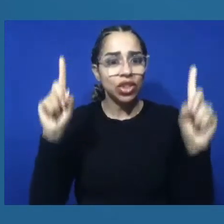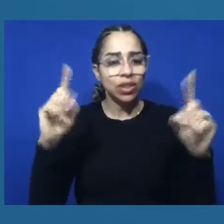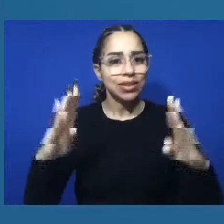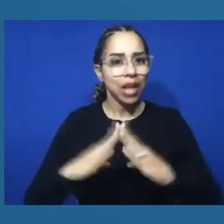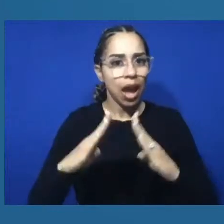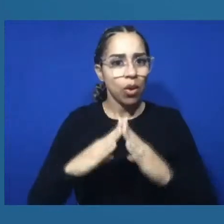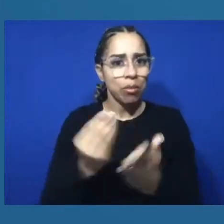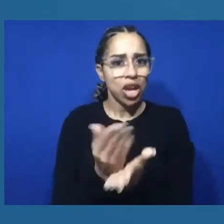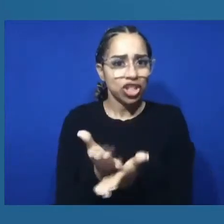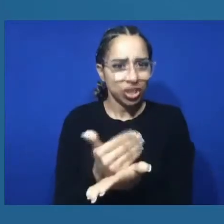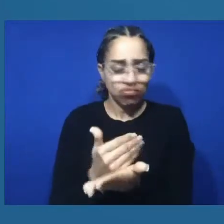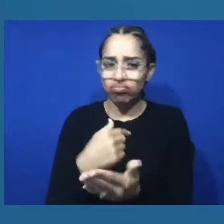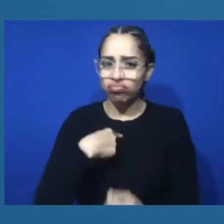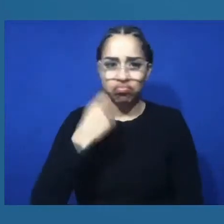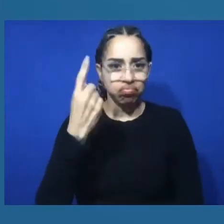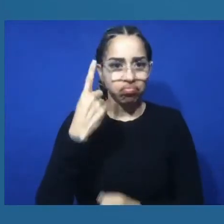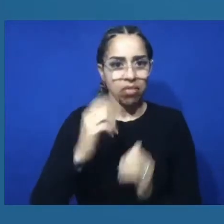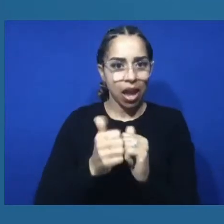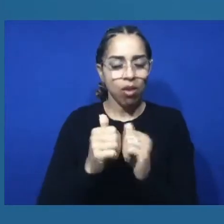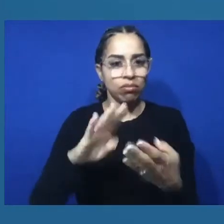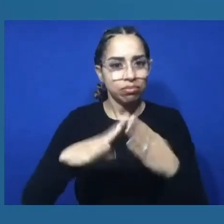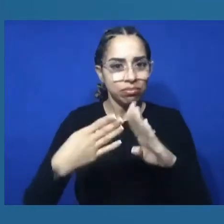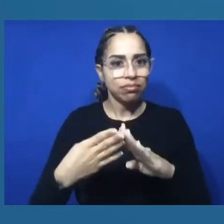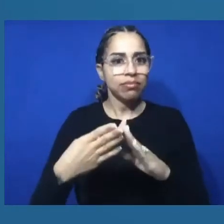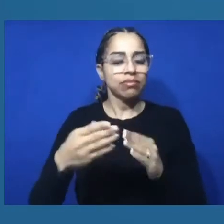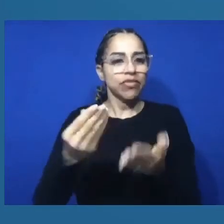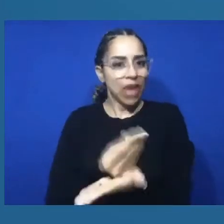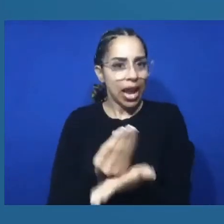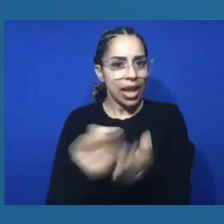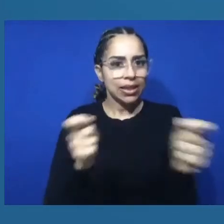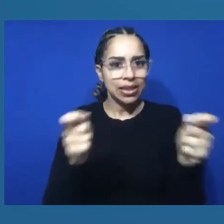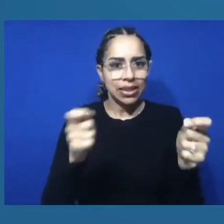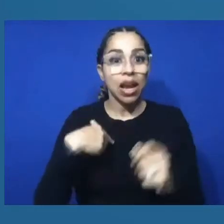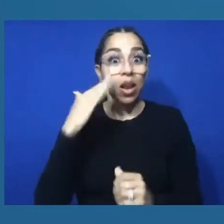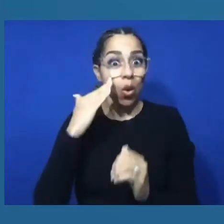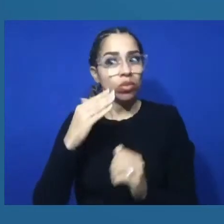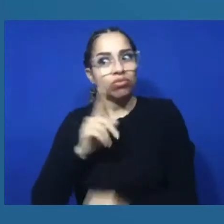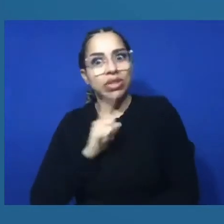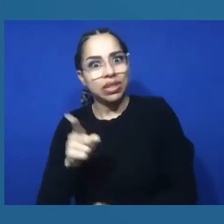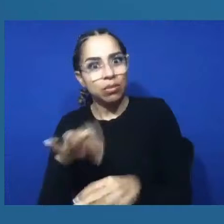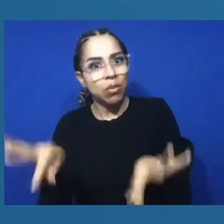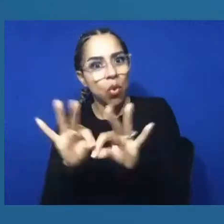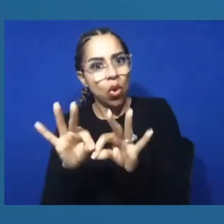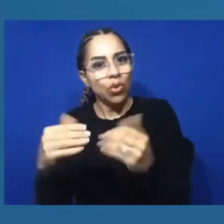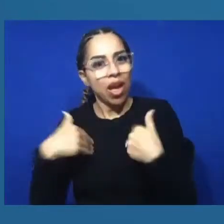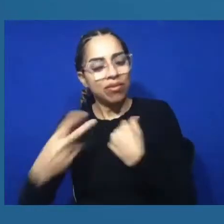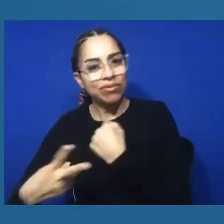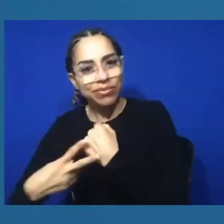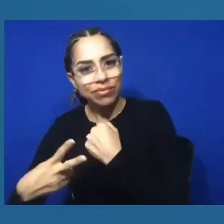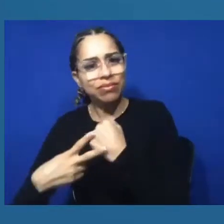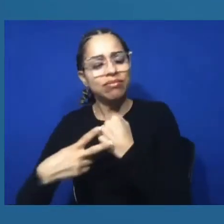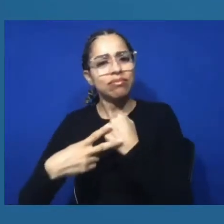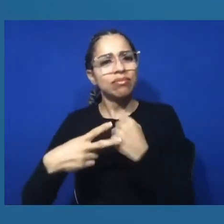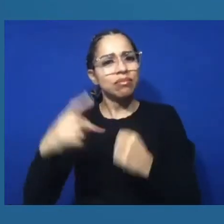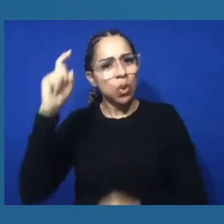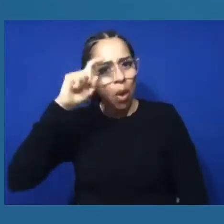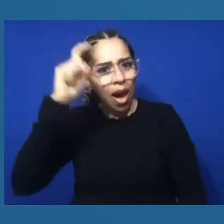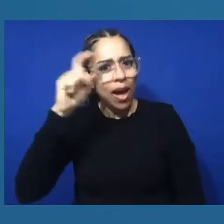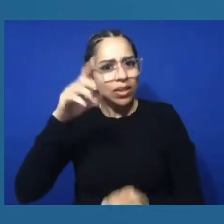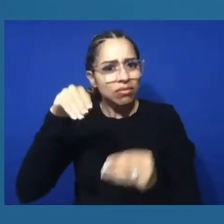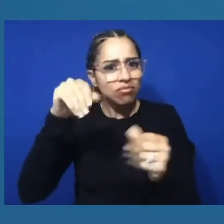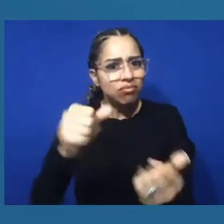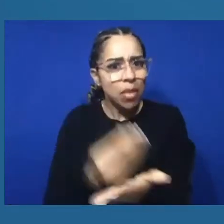do municipal financing, and I know how important it is to have the reserves, also spend within your means, but also take care of our families, and this just shows our